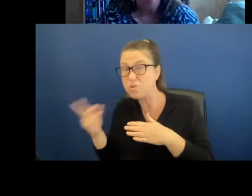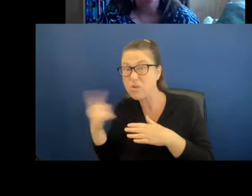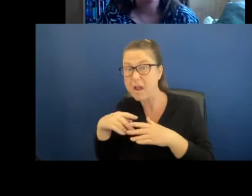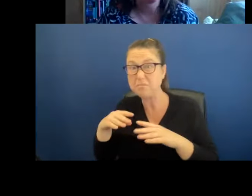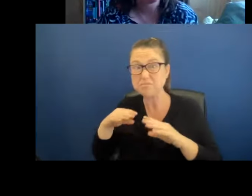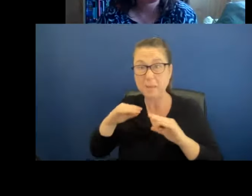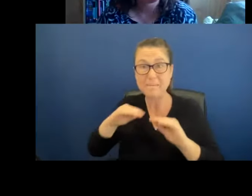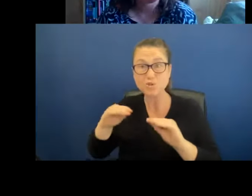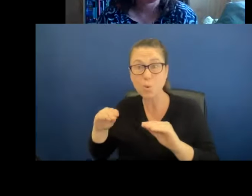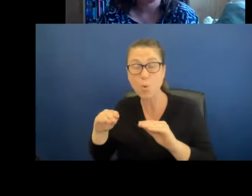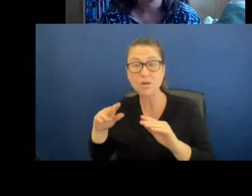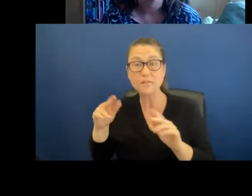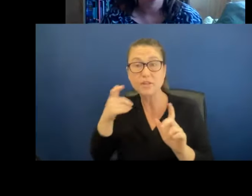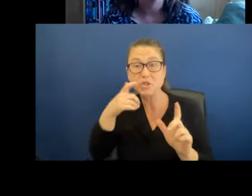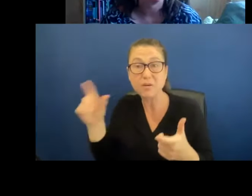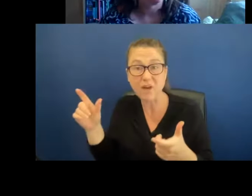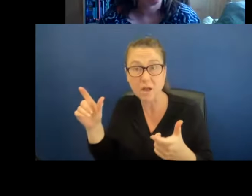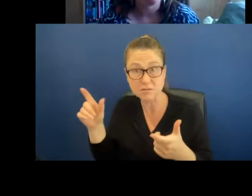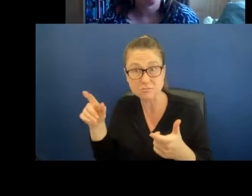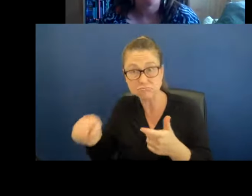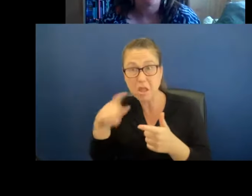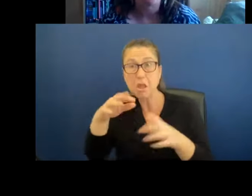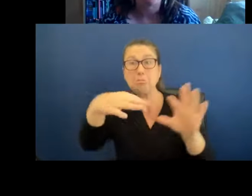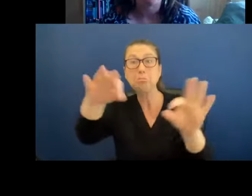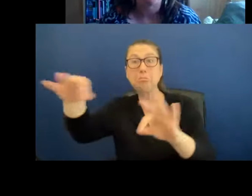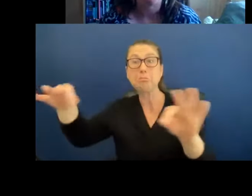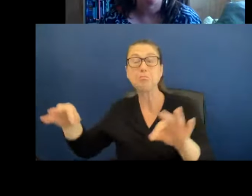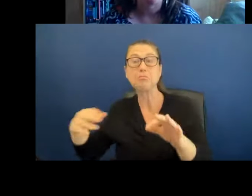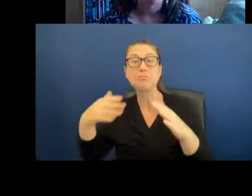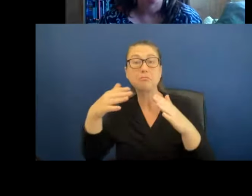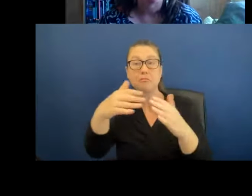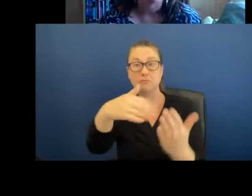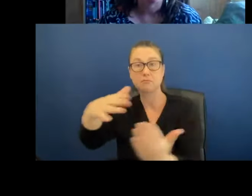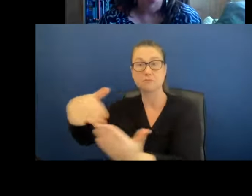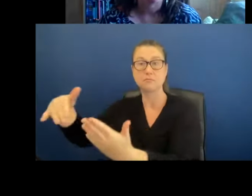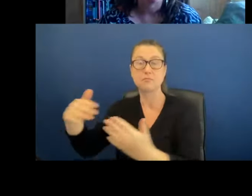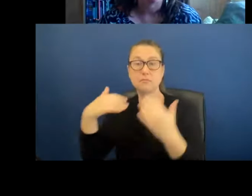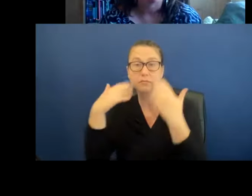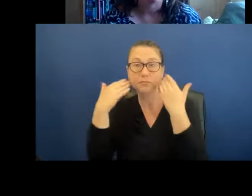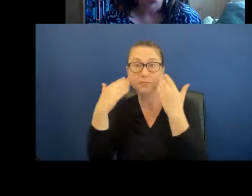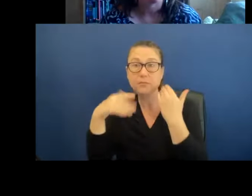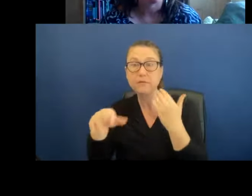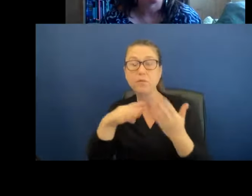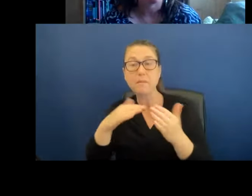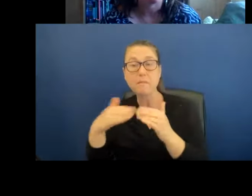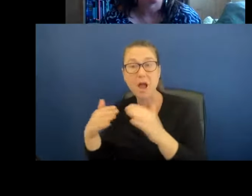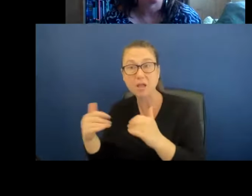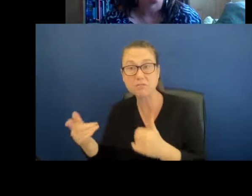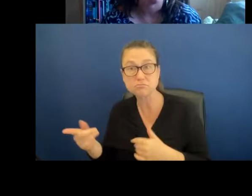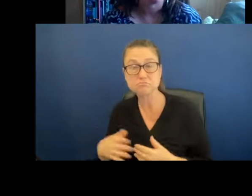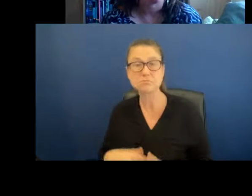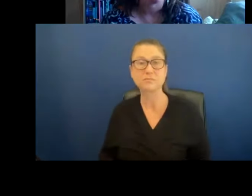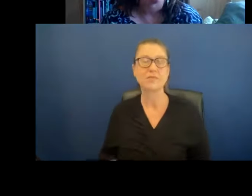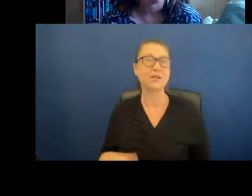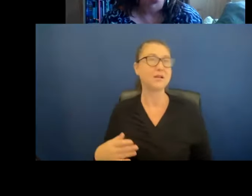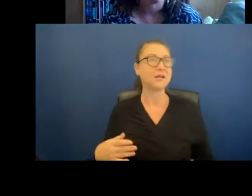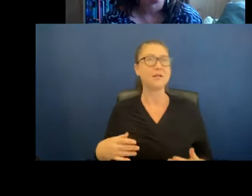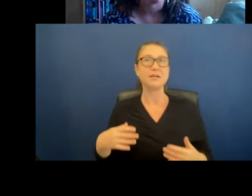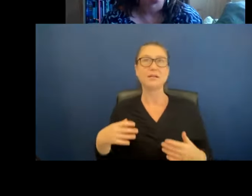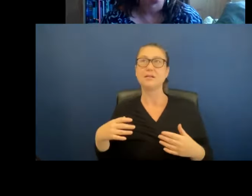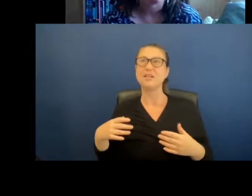people and supervise them to do the face painting for the market and you know i i think it's i guess it's that broader